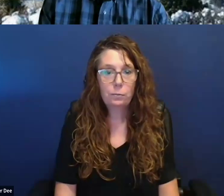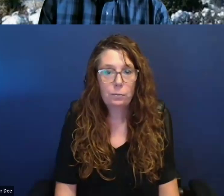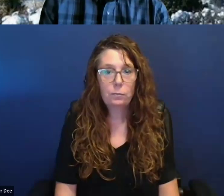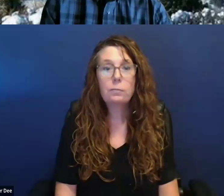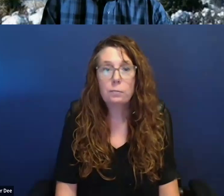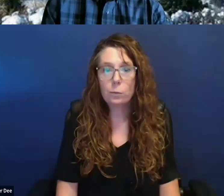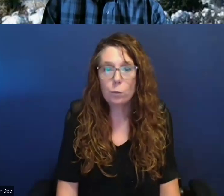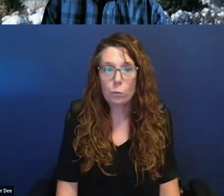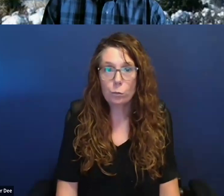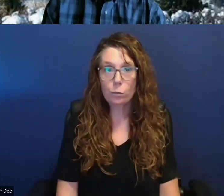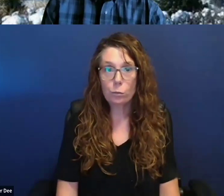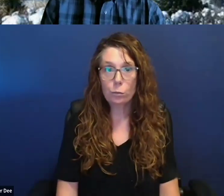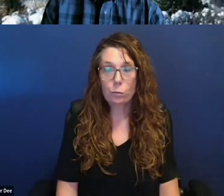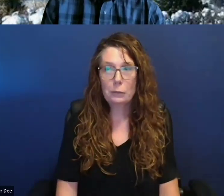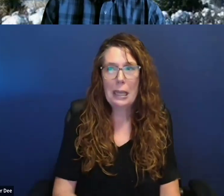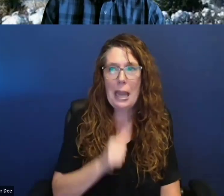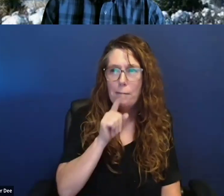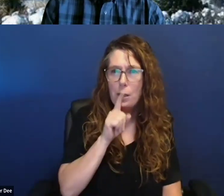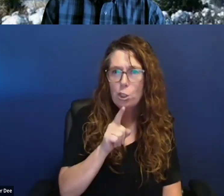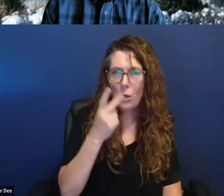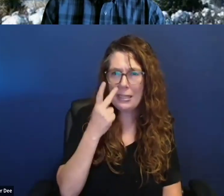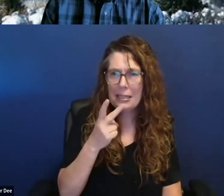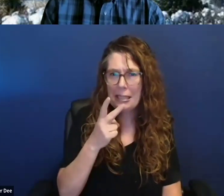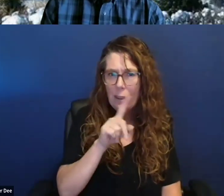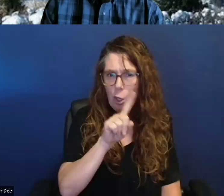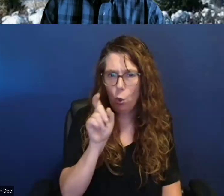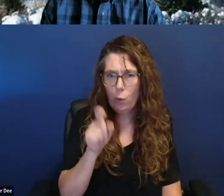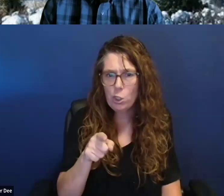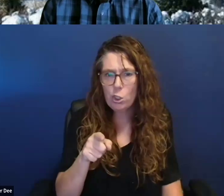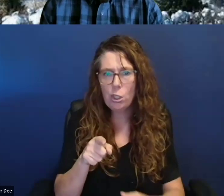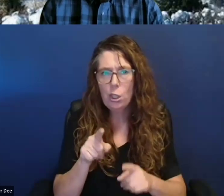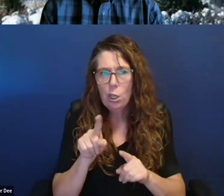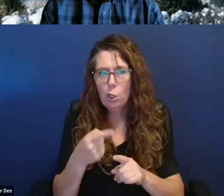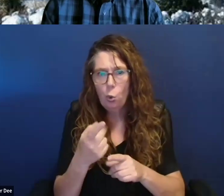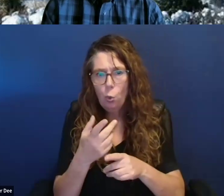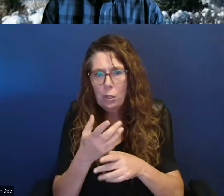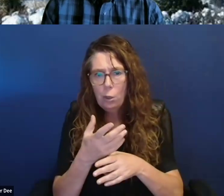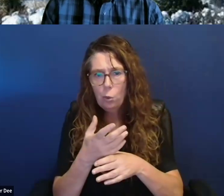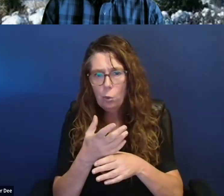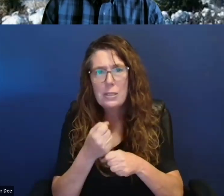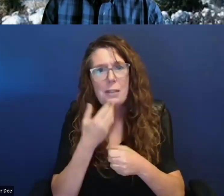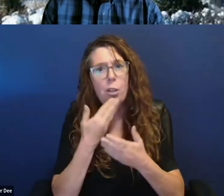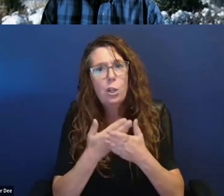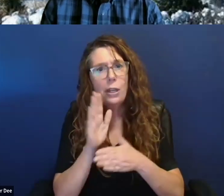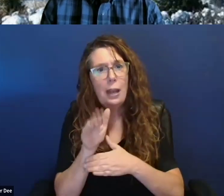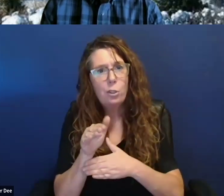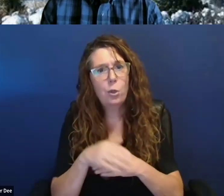Sure. I'm not sure I'm seeing the question. I think you're only receiving it. But good afternoon,